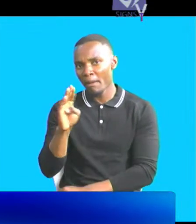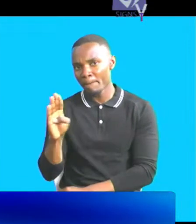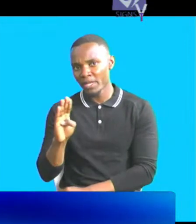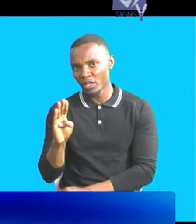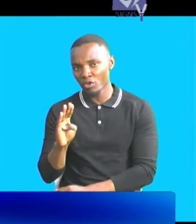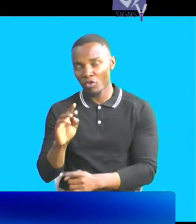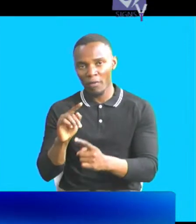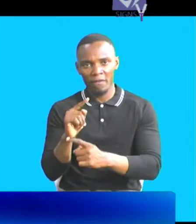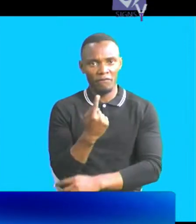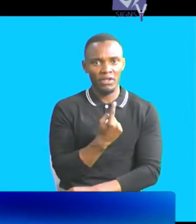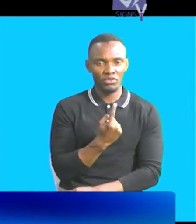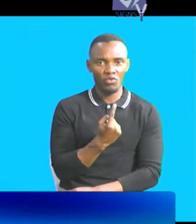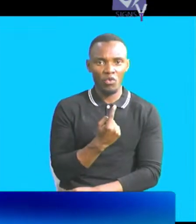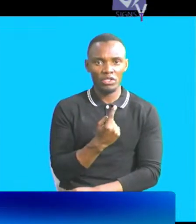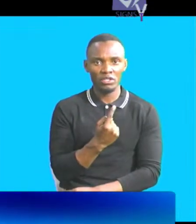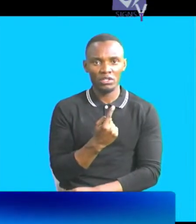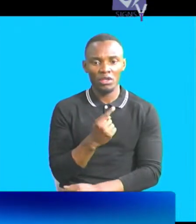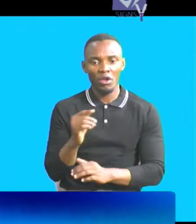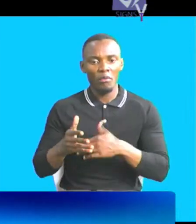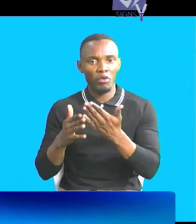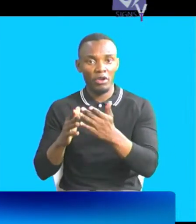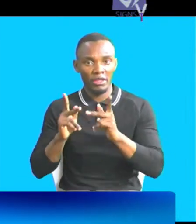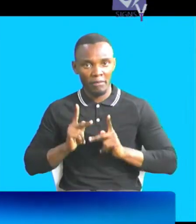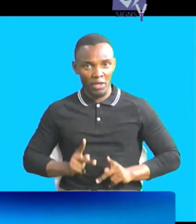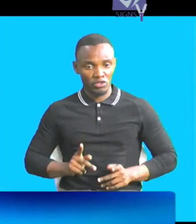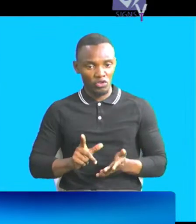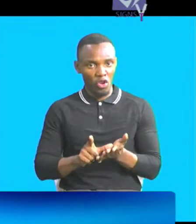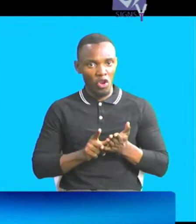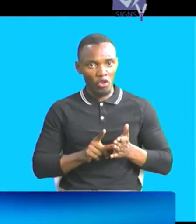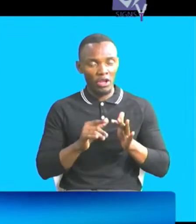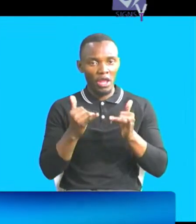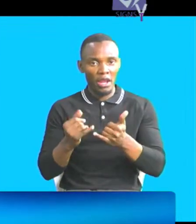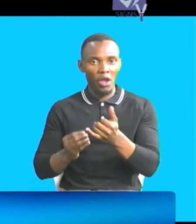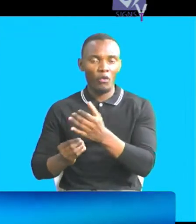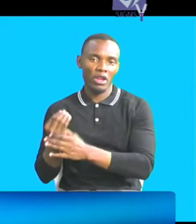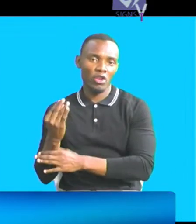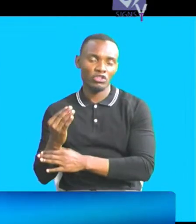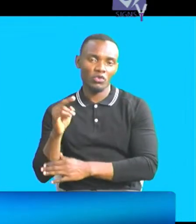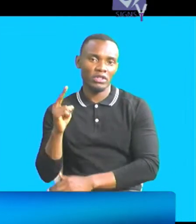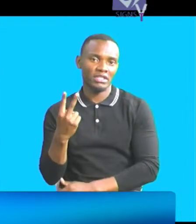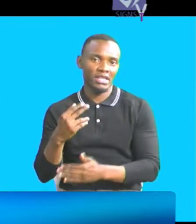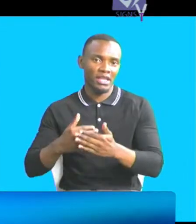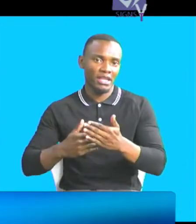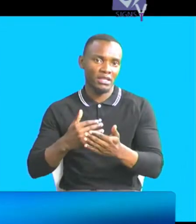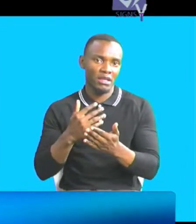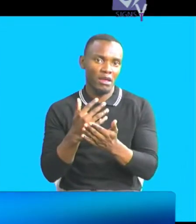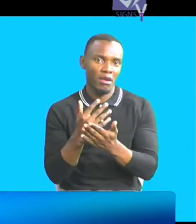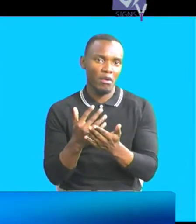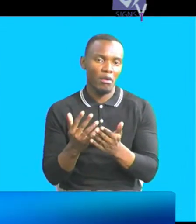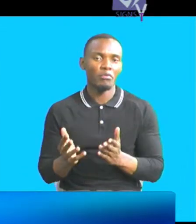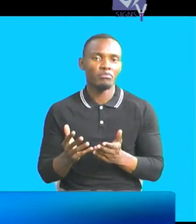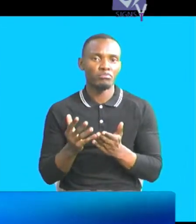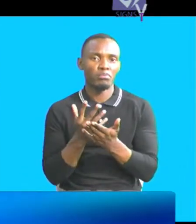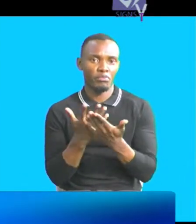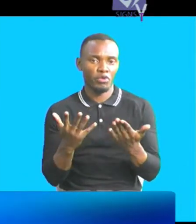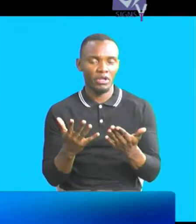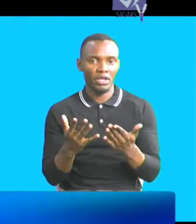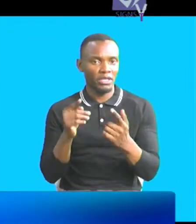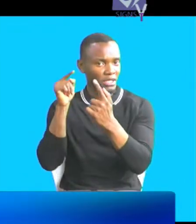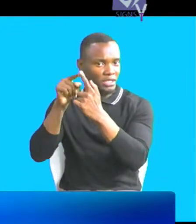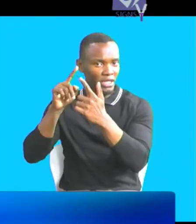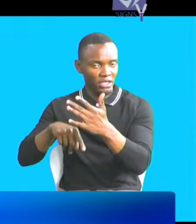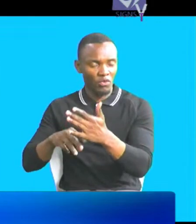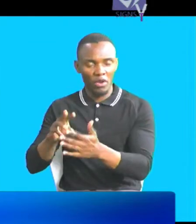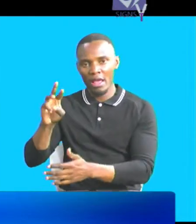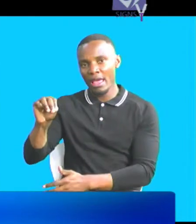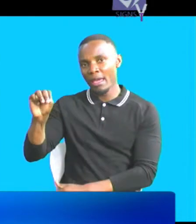initial product, the personal loan. We are now rolling out the second product, targeting MSMEs